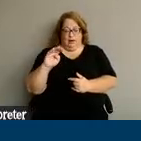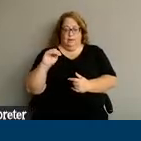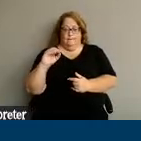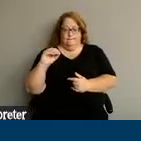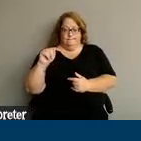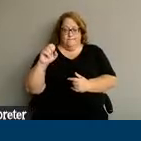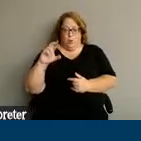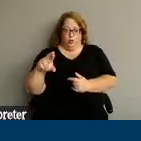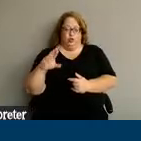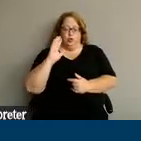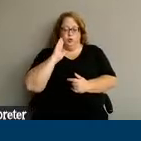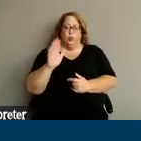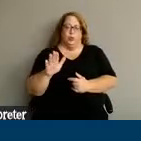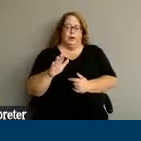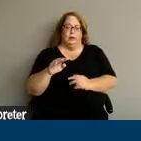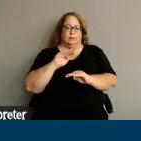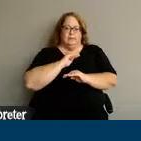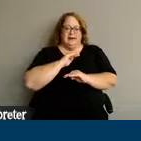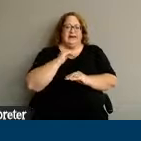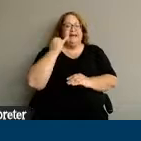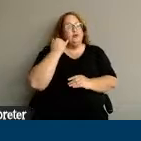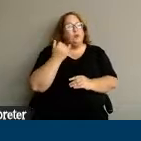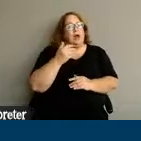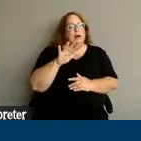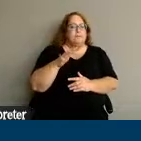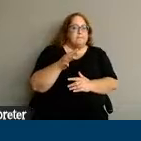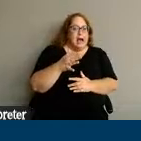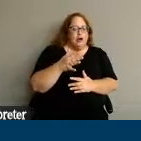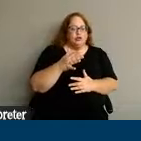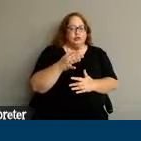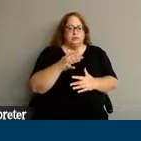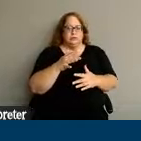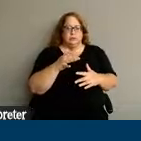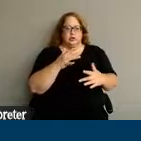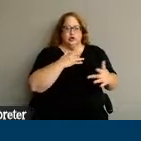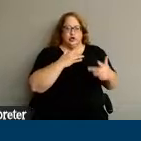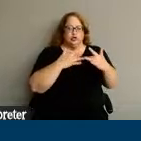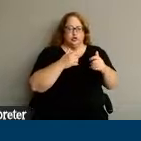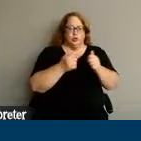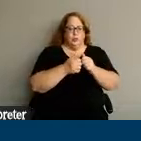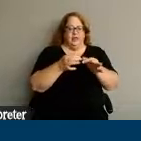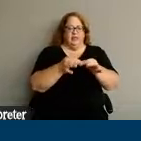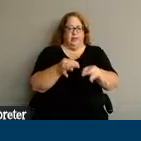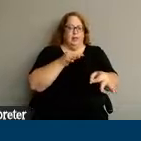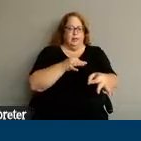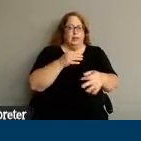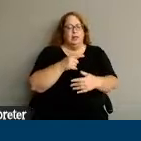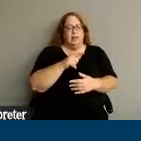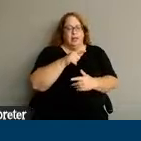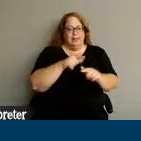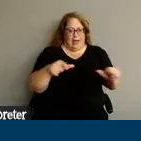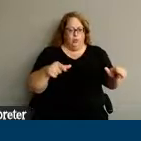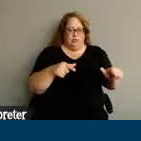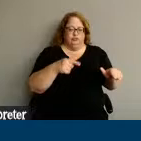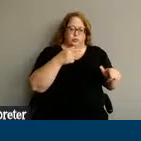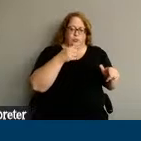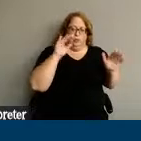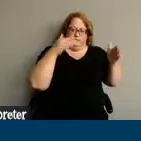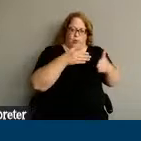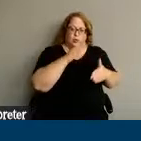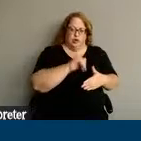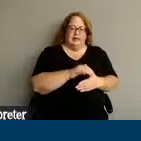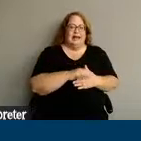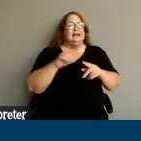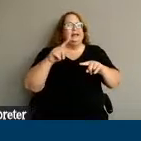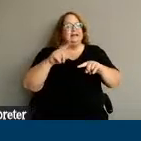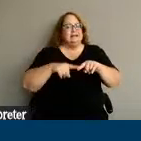meet eligibility, and we would address that. If you had a moderate concern in just language, then we would address that. So now you can, depending on the level